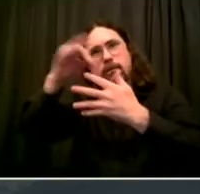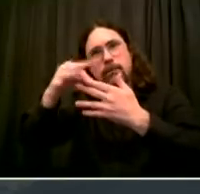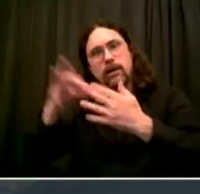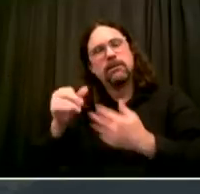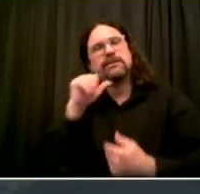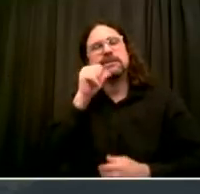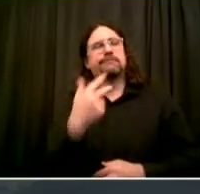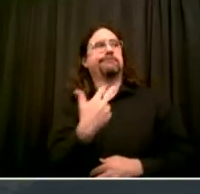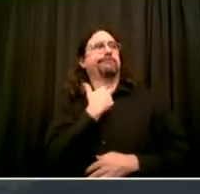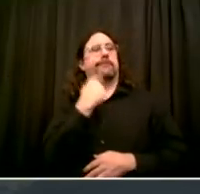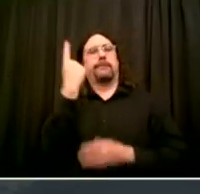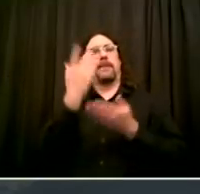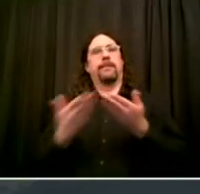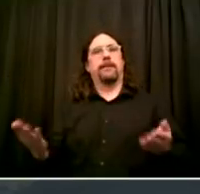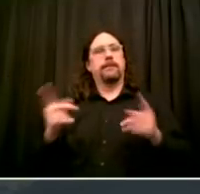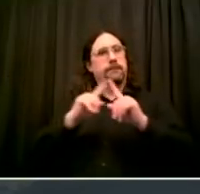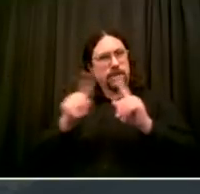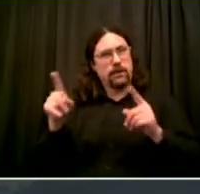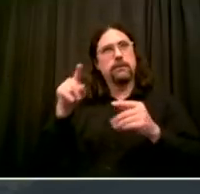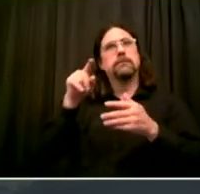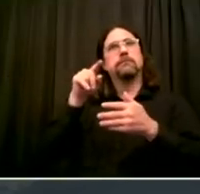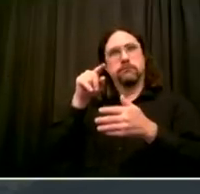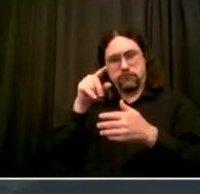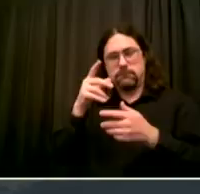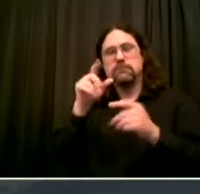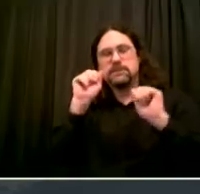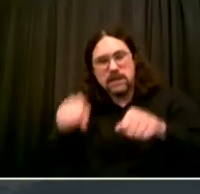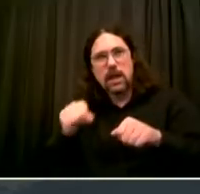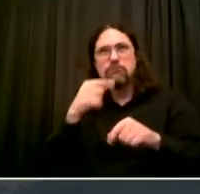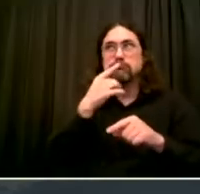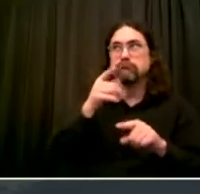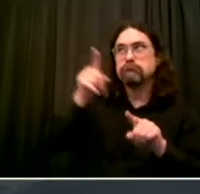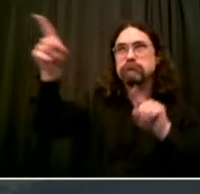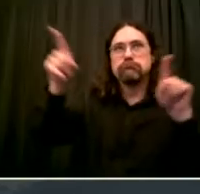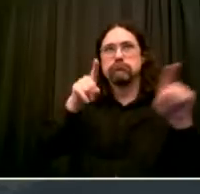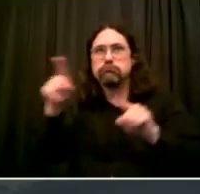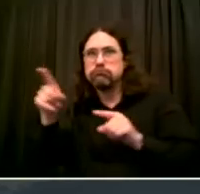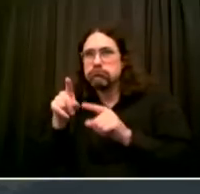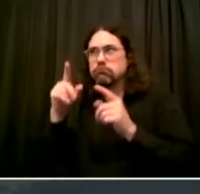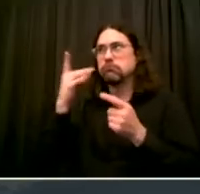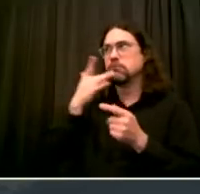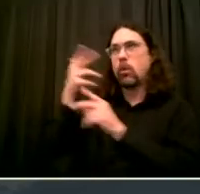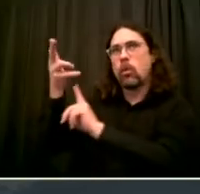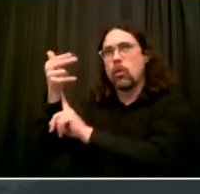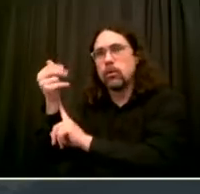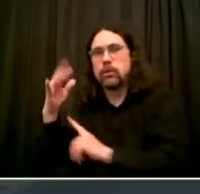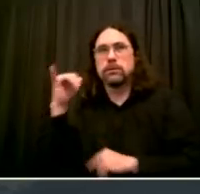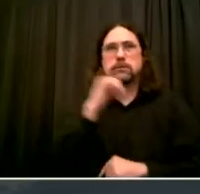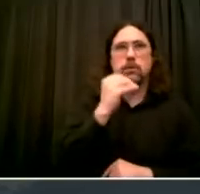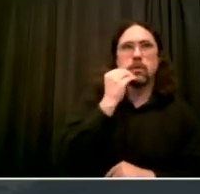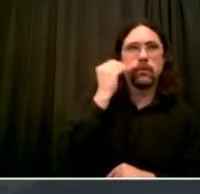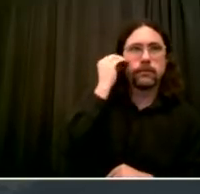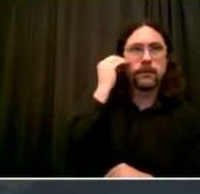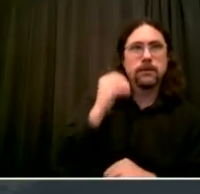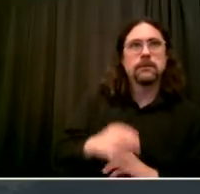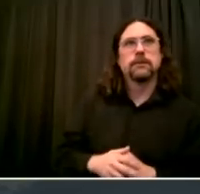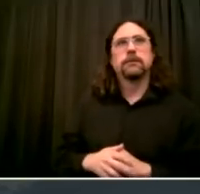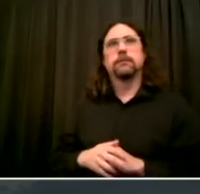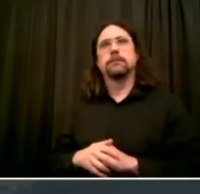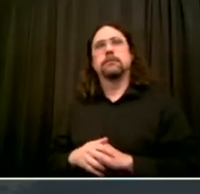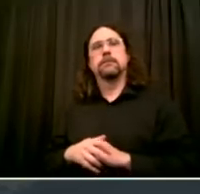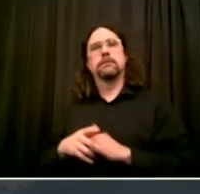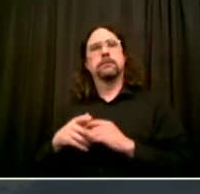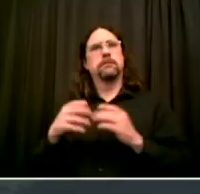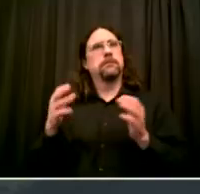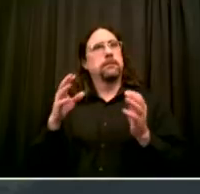know that they'll be taken care of. They need to know the support will be there. Test, trace, and take care. That is the game plan.